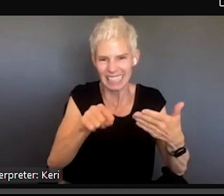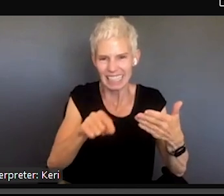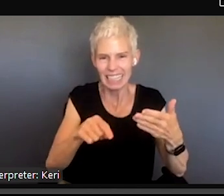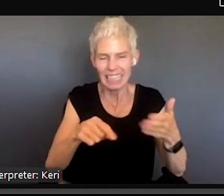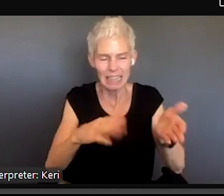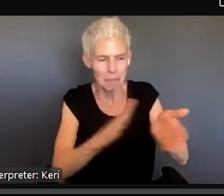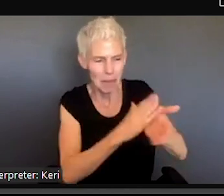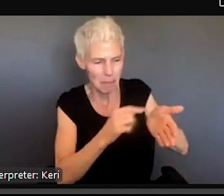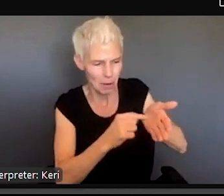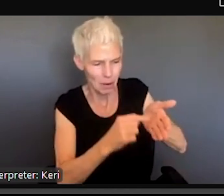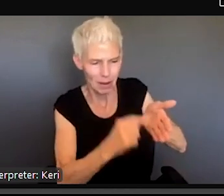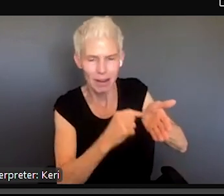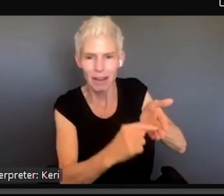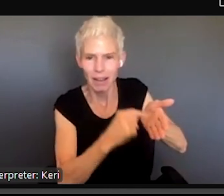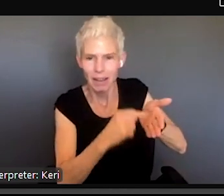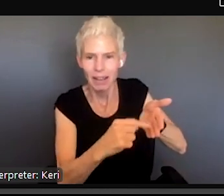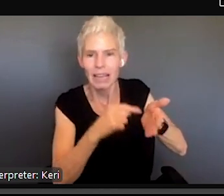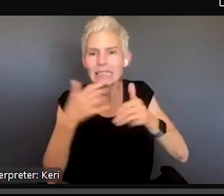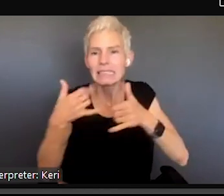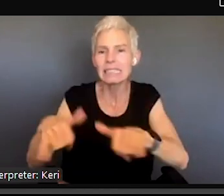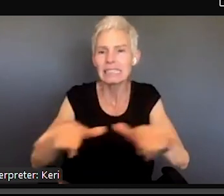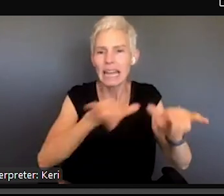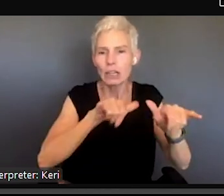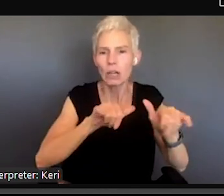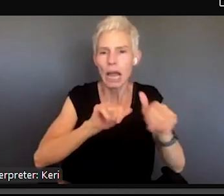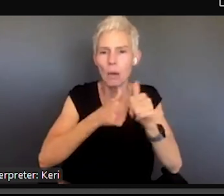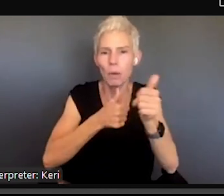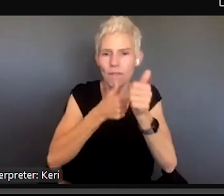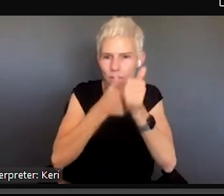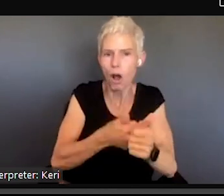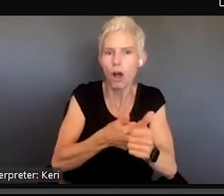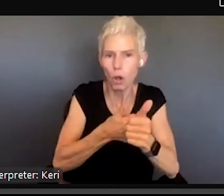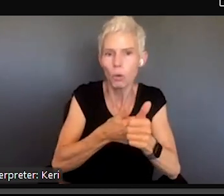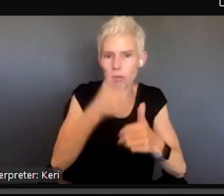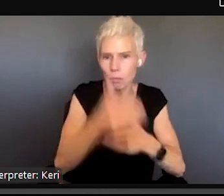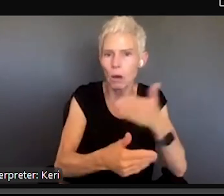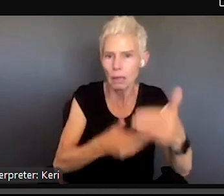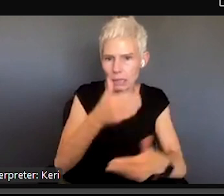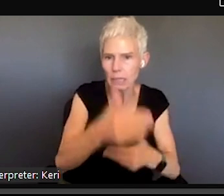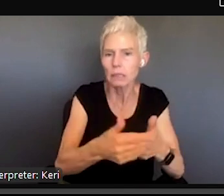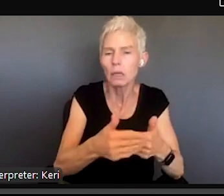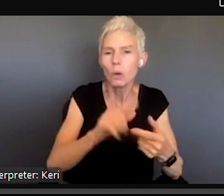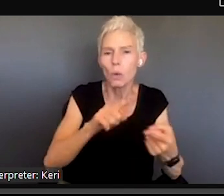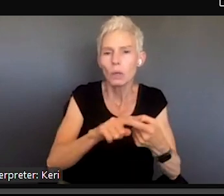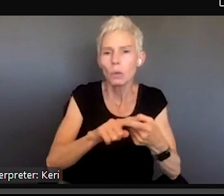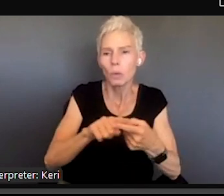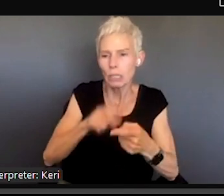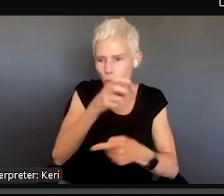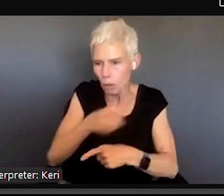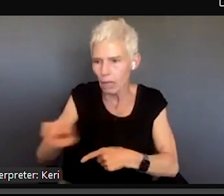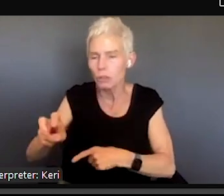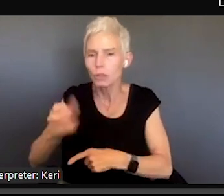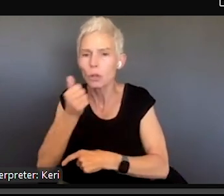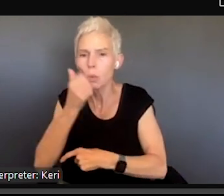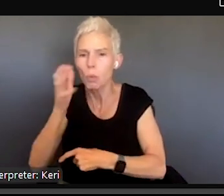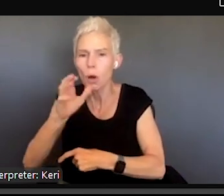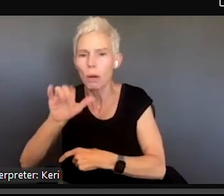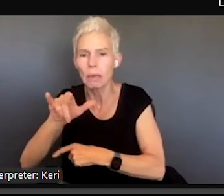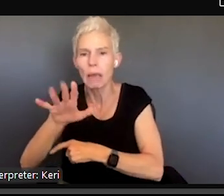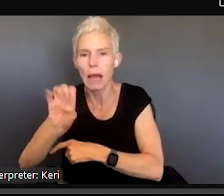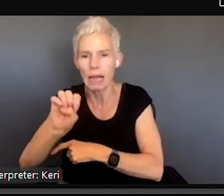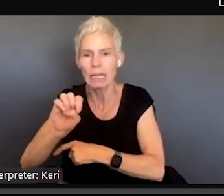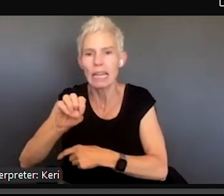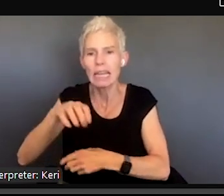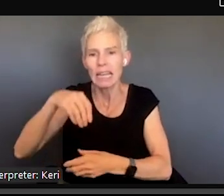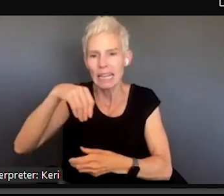just is the basic standard and what we follow for protocol for doing the transfer to the warm line. So we have these in each of